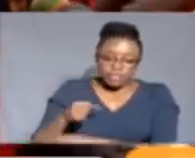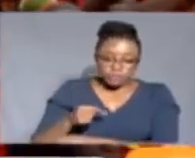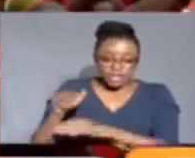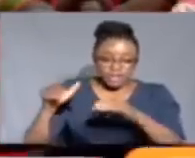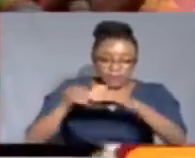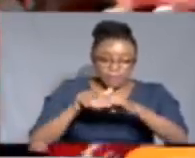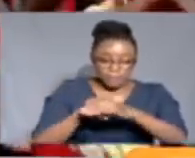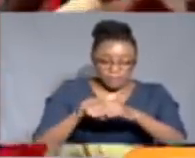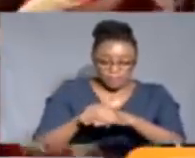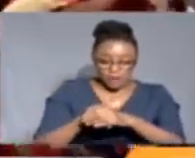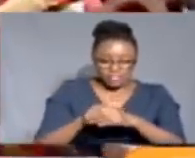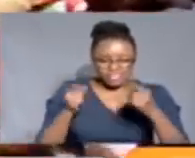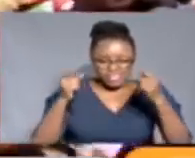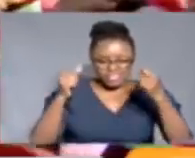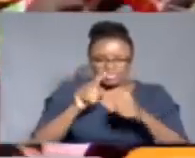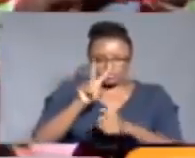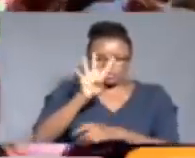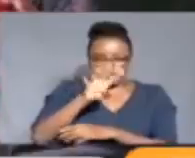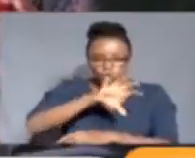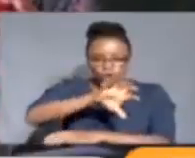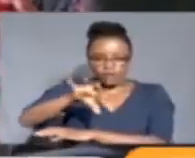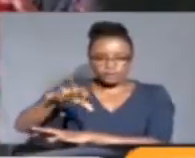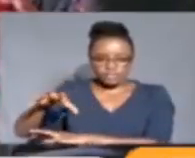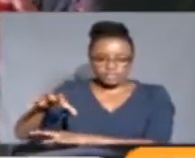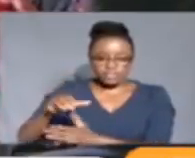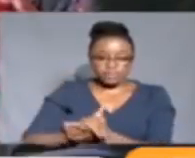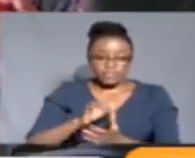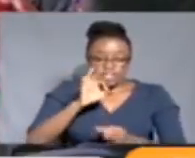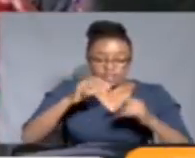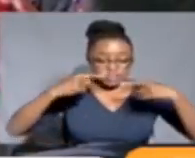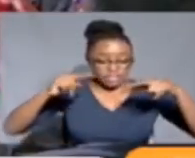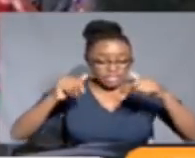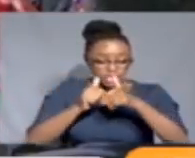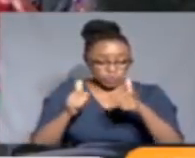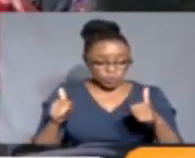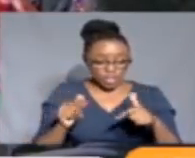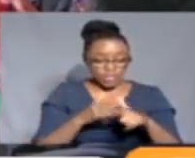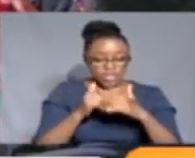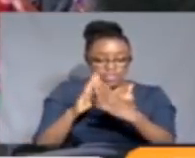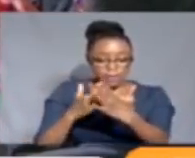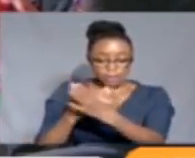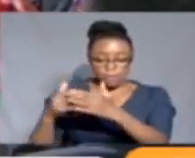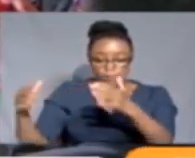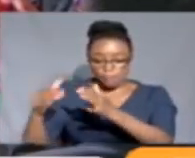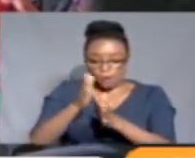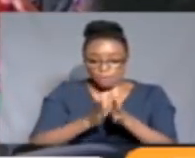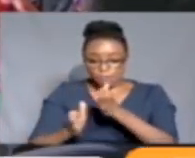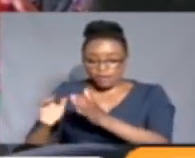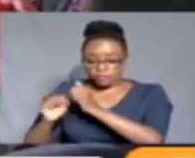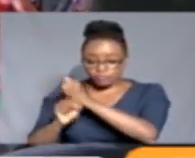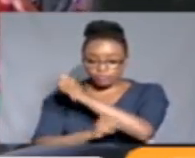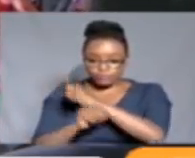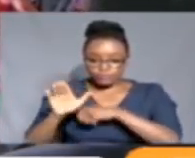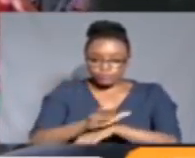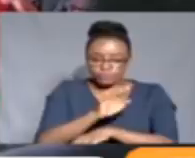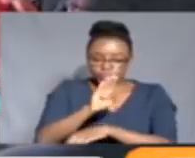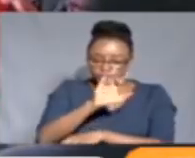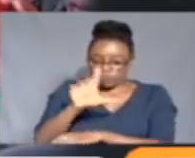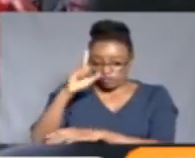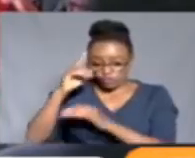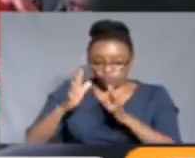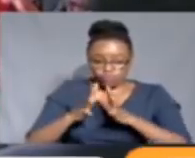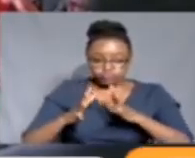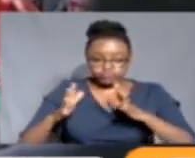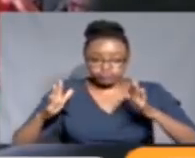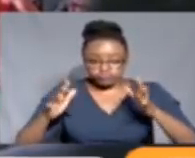county in at least 24 counties. If successful, the proposed party plans to support a parliamentary bill for